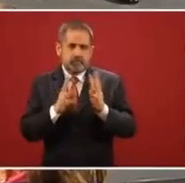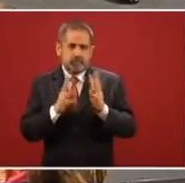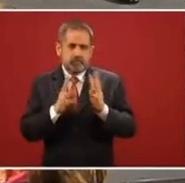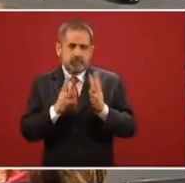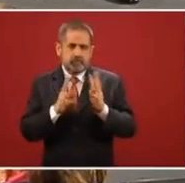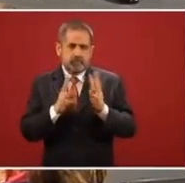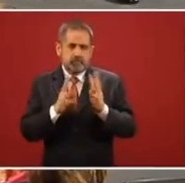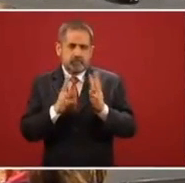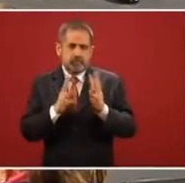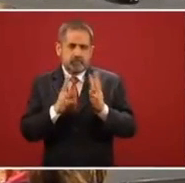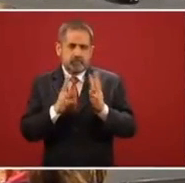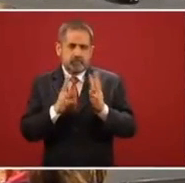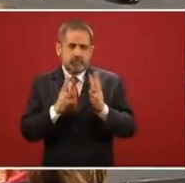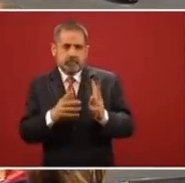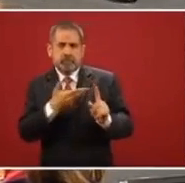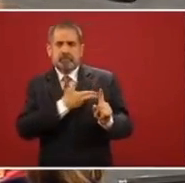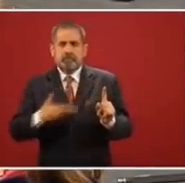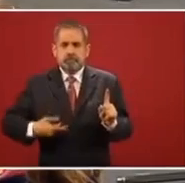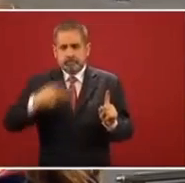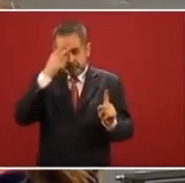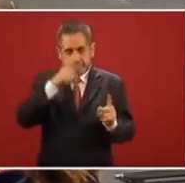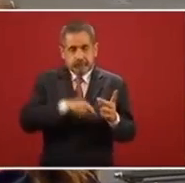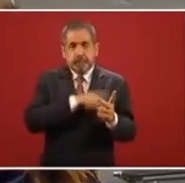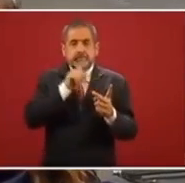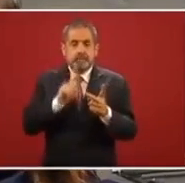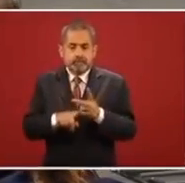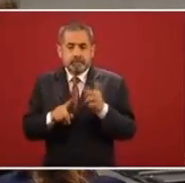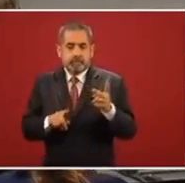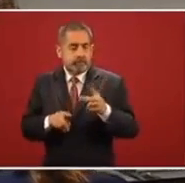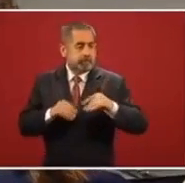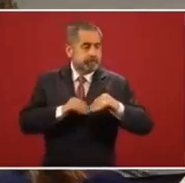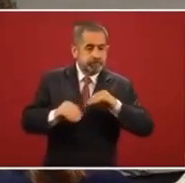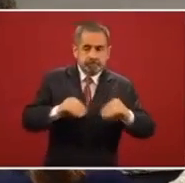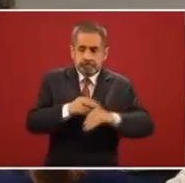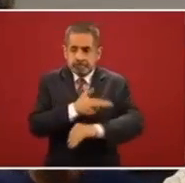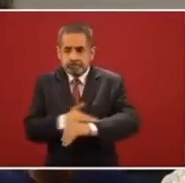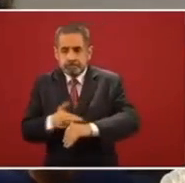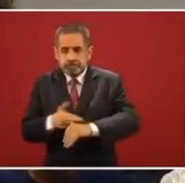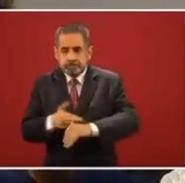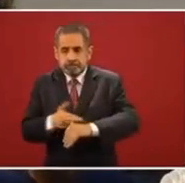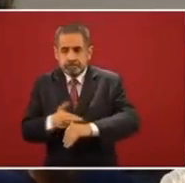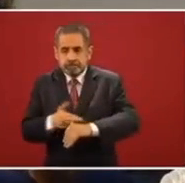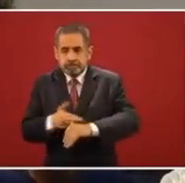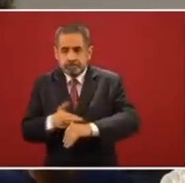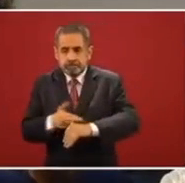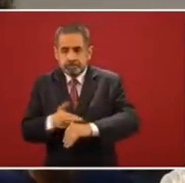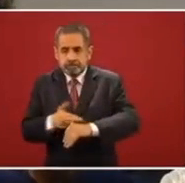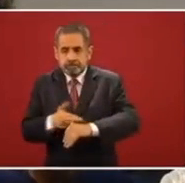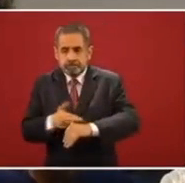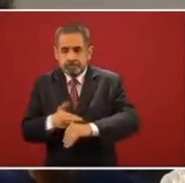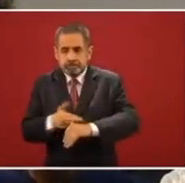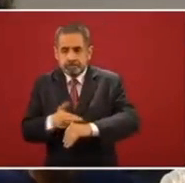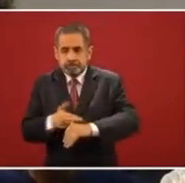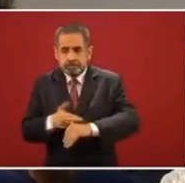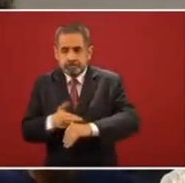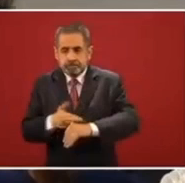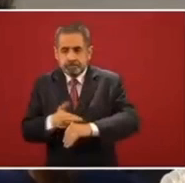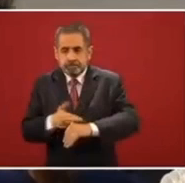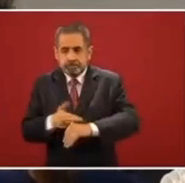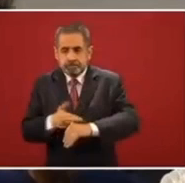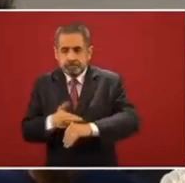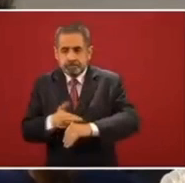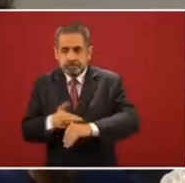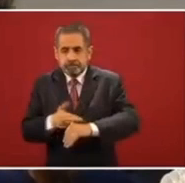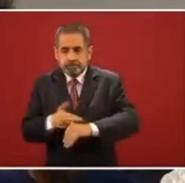The President of the Republic. ¿Quién lo preside en sus operaciones cotidianas? El And who presides in